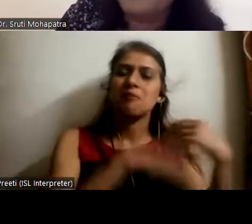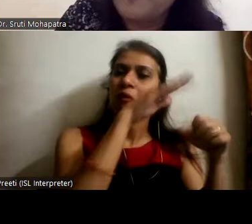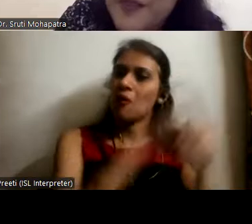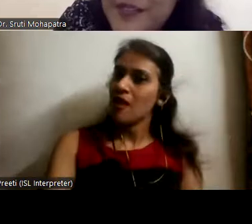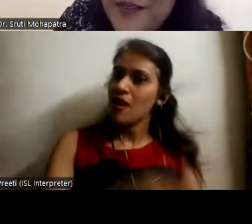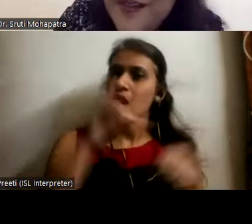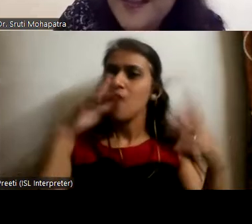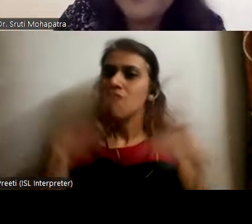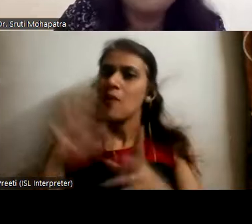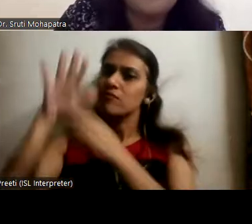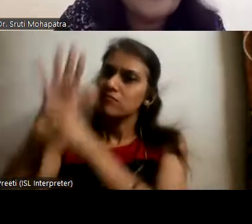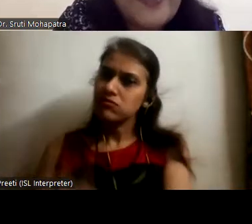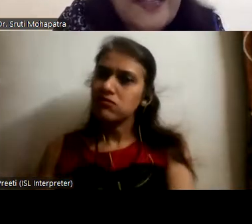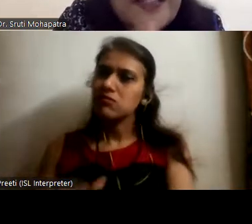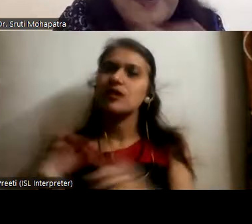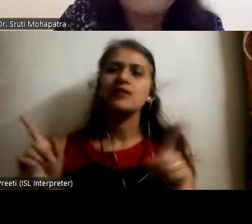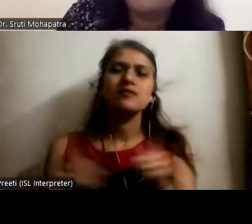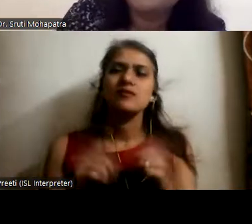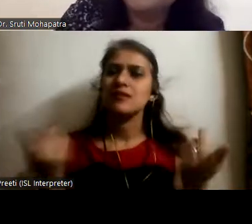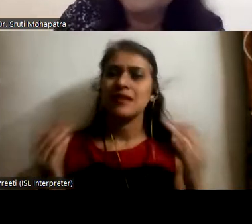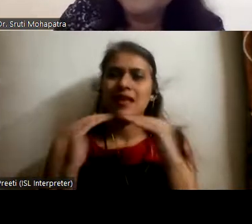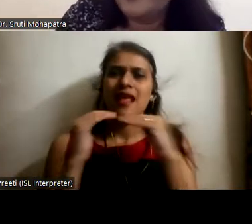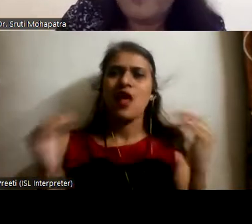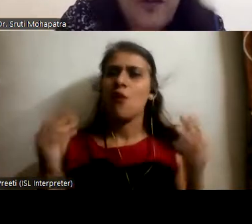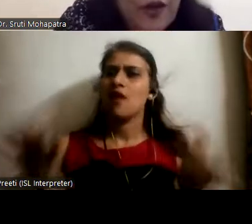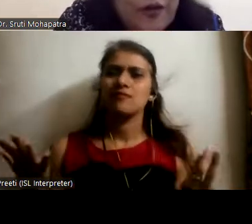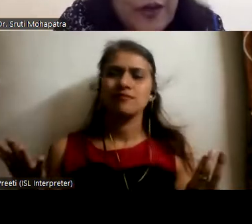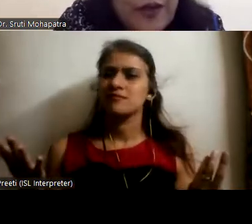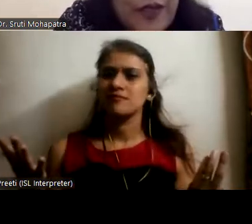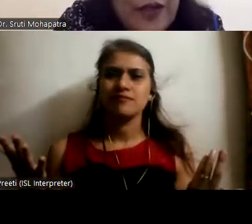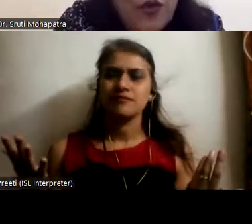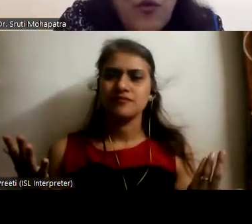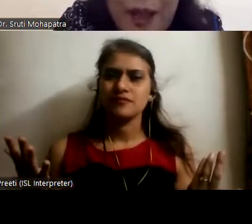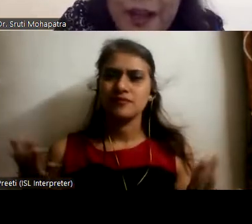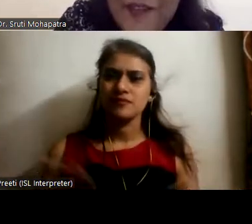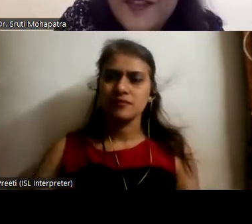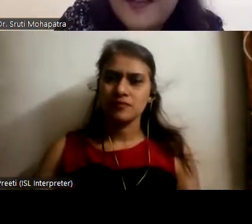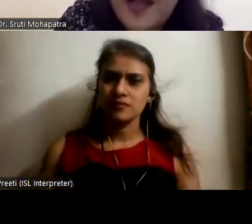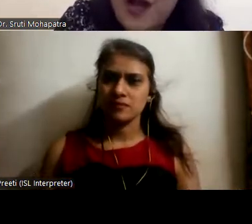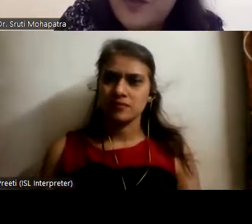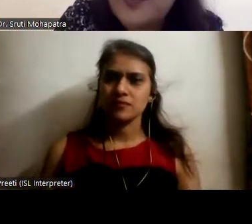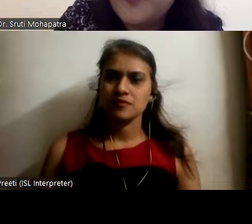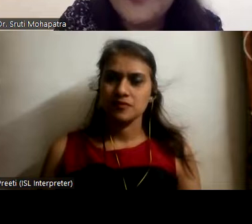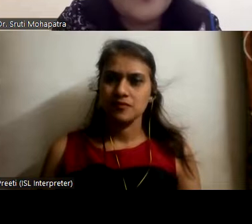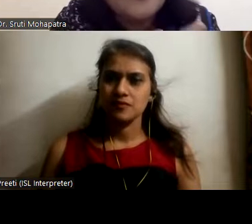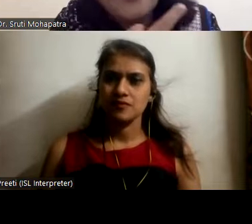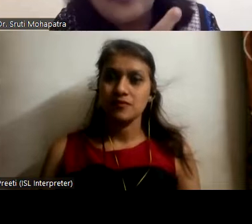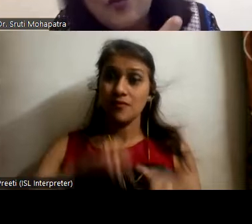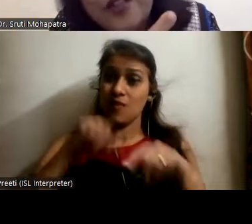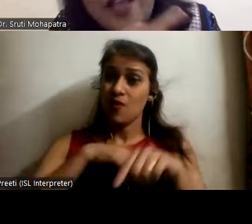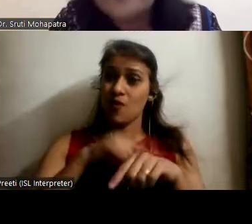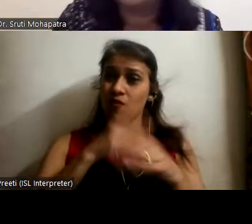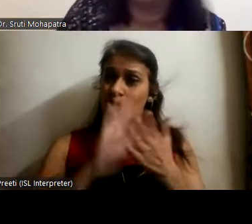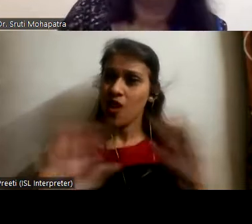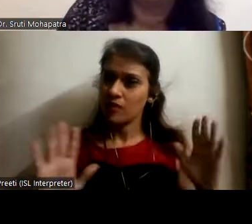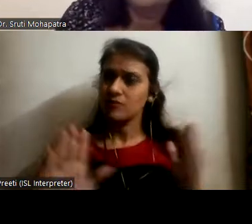also oppressed. They were not getting the same pay. They were not, they had to go back after hours of work and do